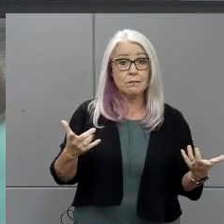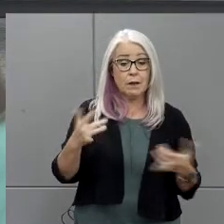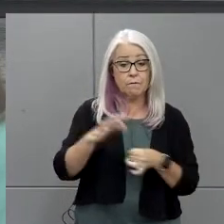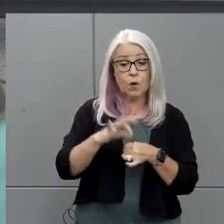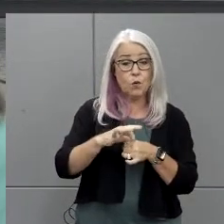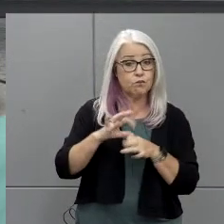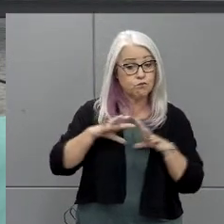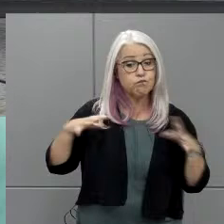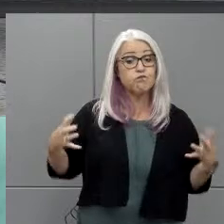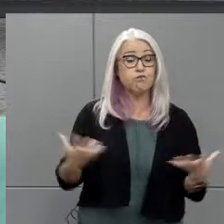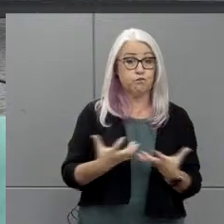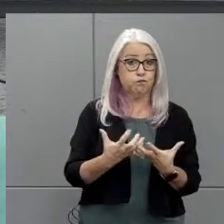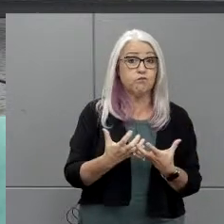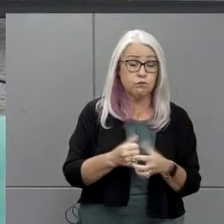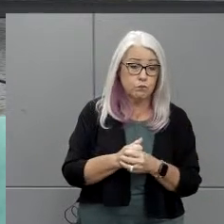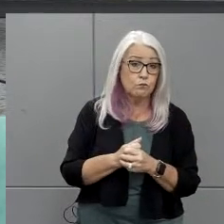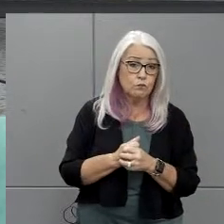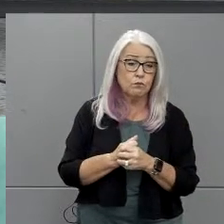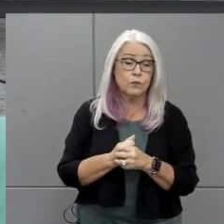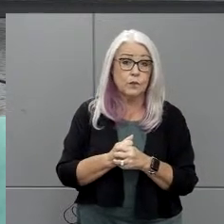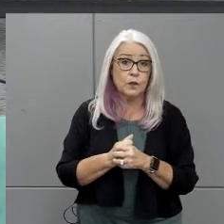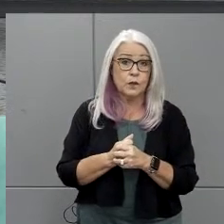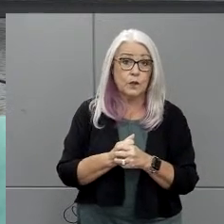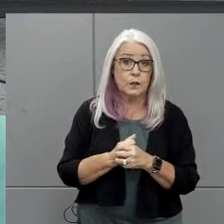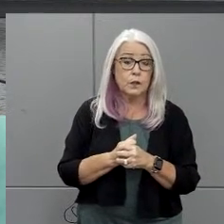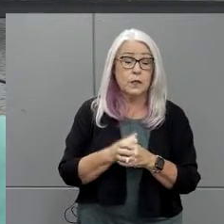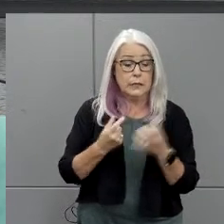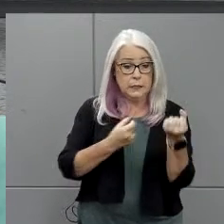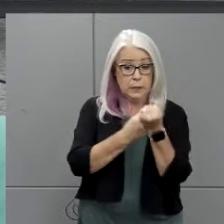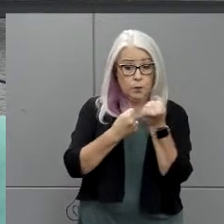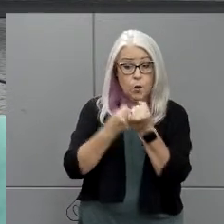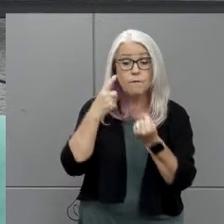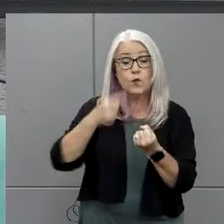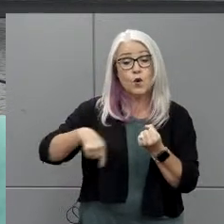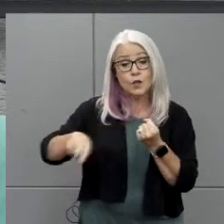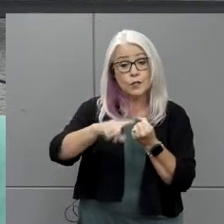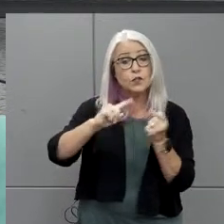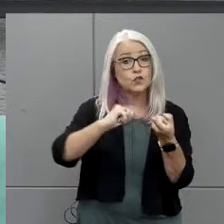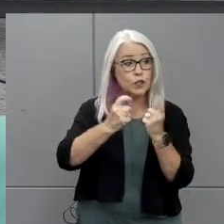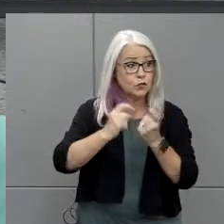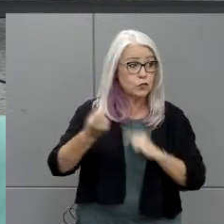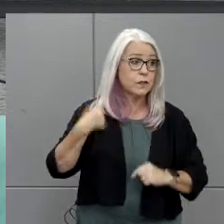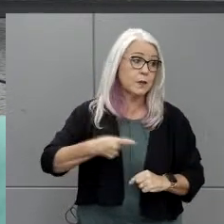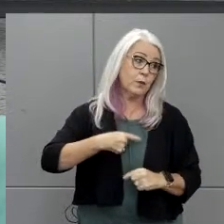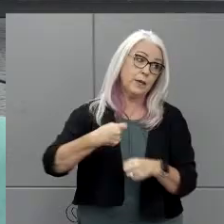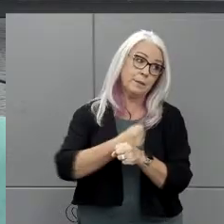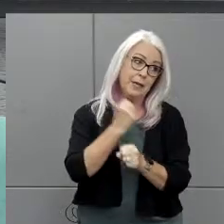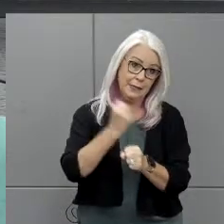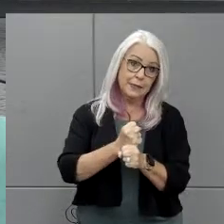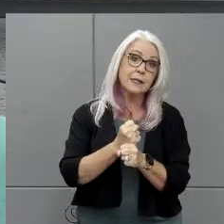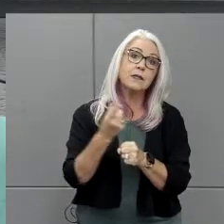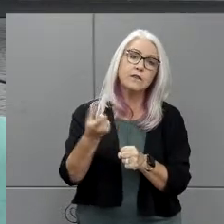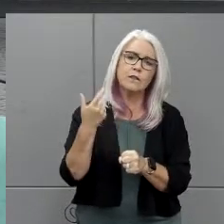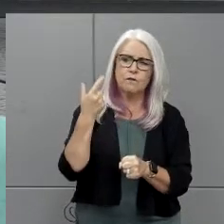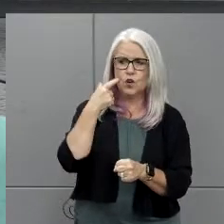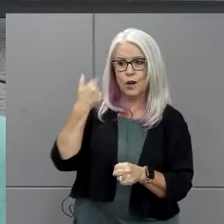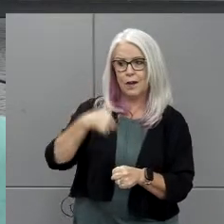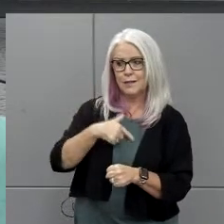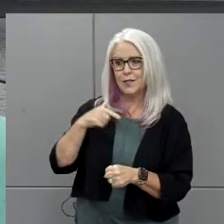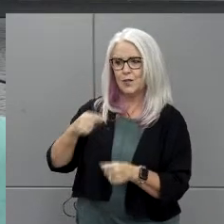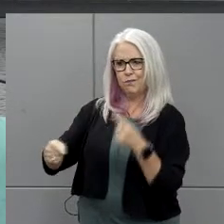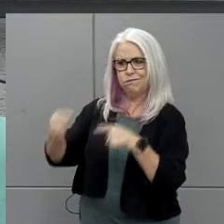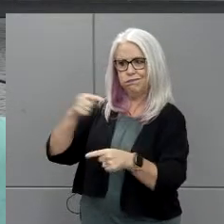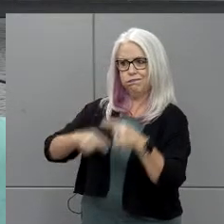all of these, there were overwhelming support for the changes that we made, for us to now go back